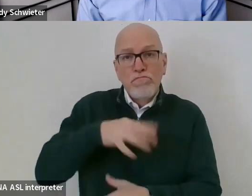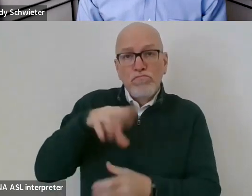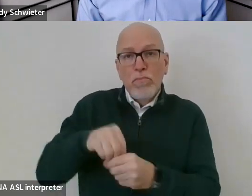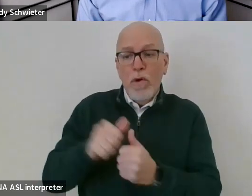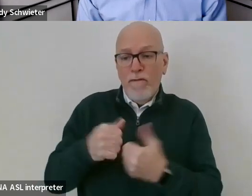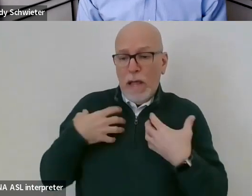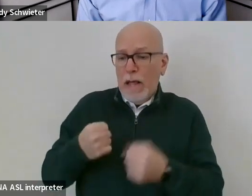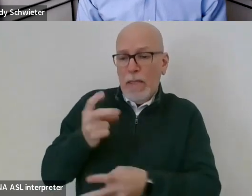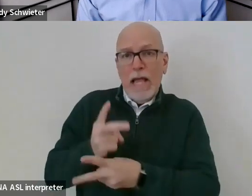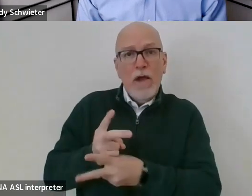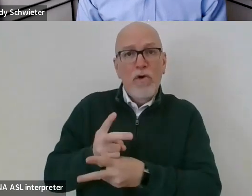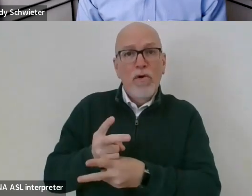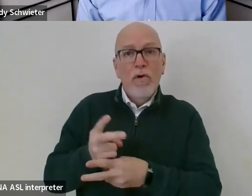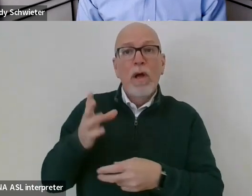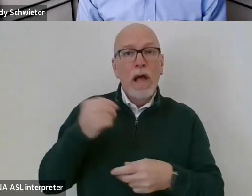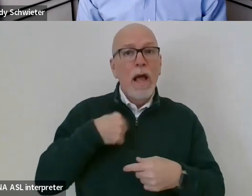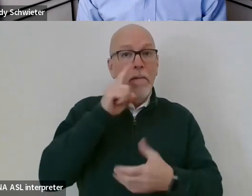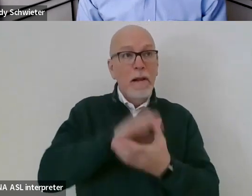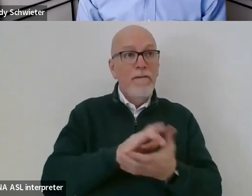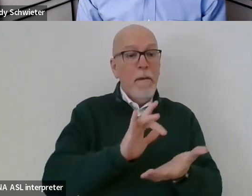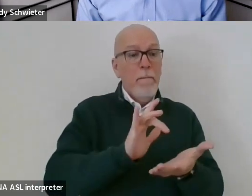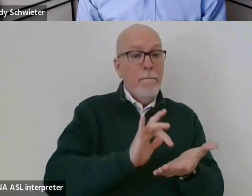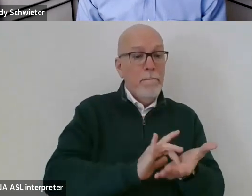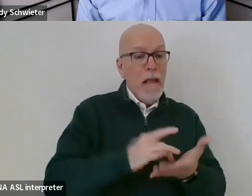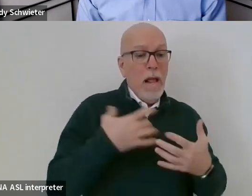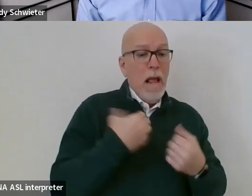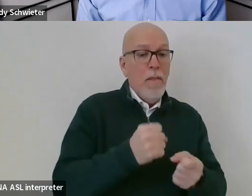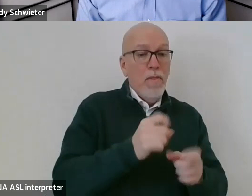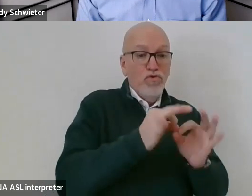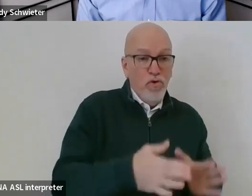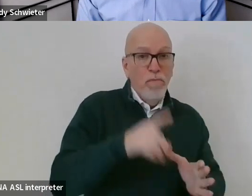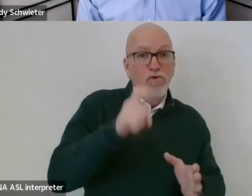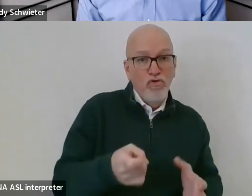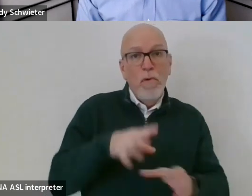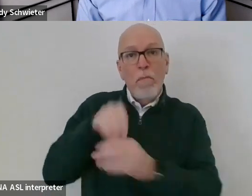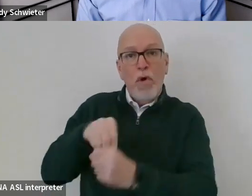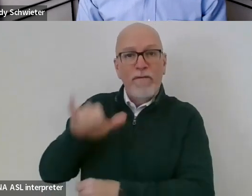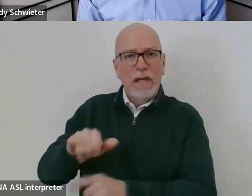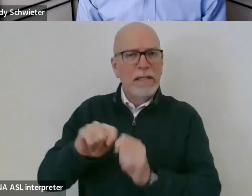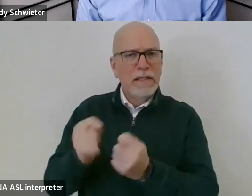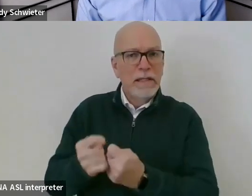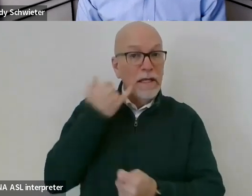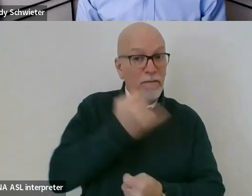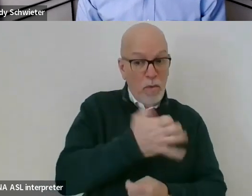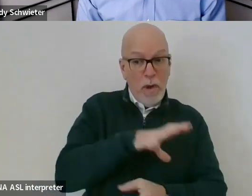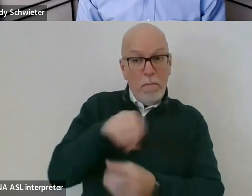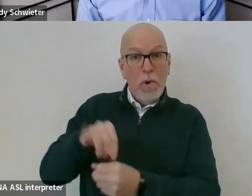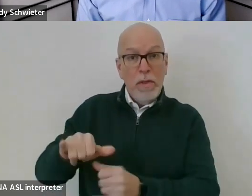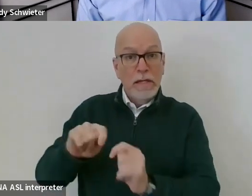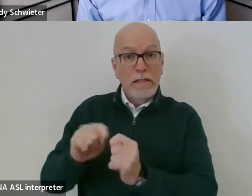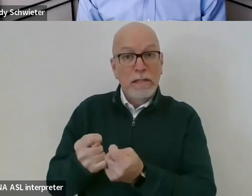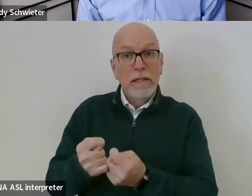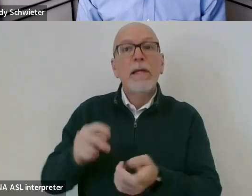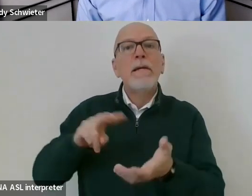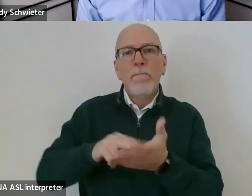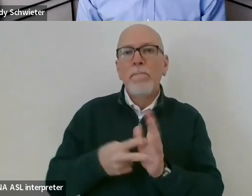which I believe an interpreter, medical healthcare interpreter should be, consider if they want to be part of that team, then